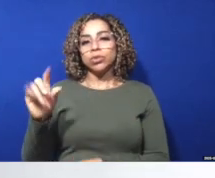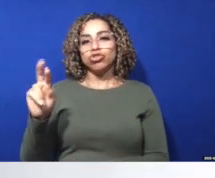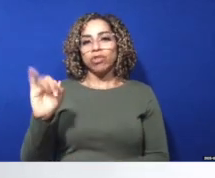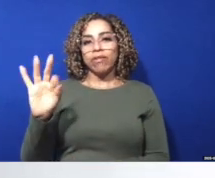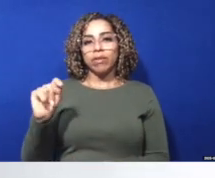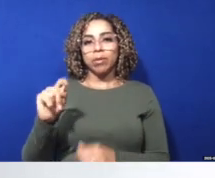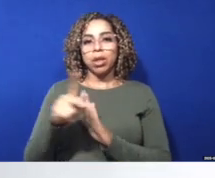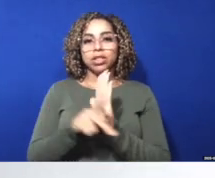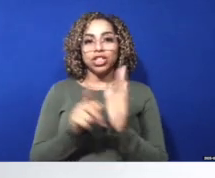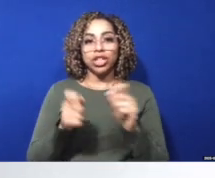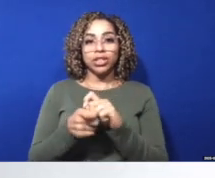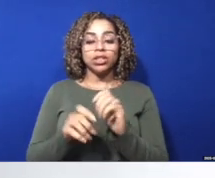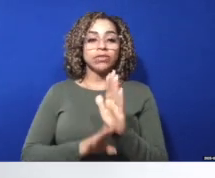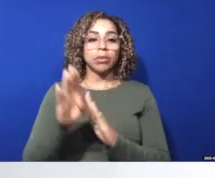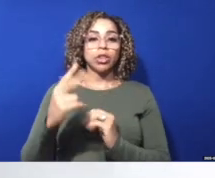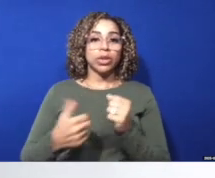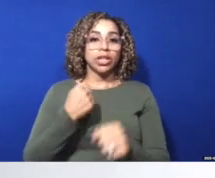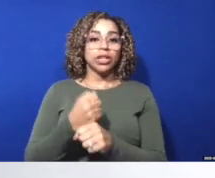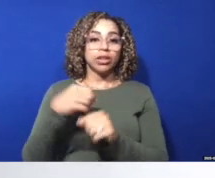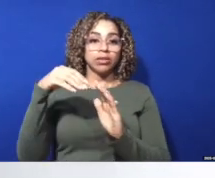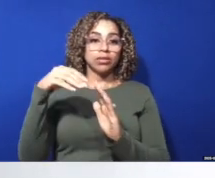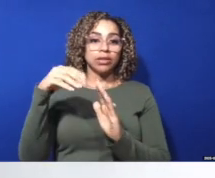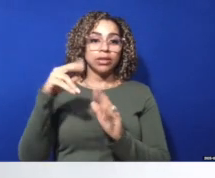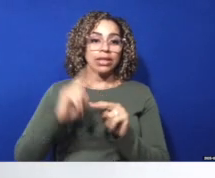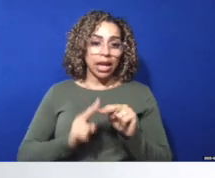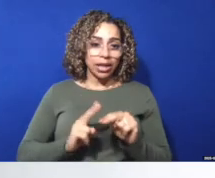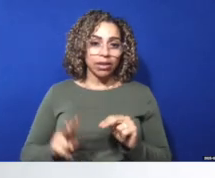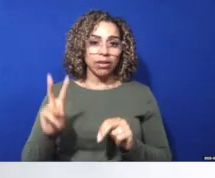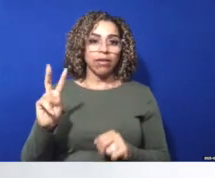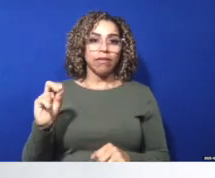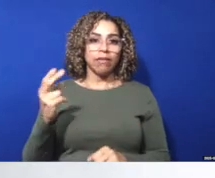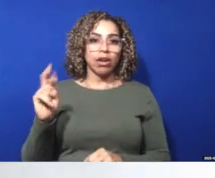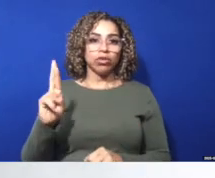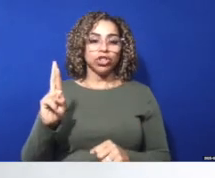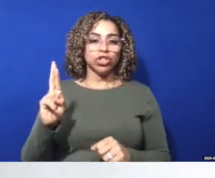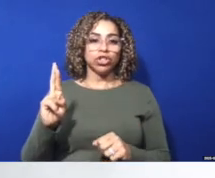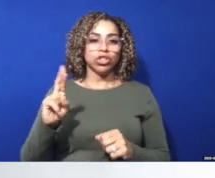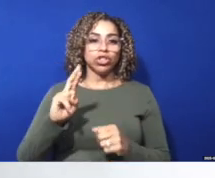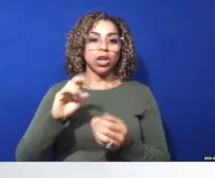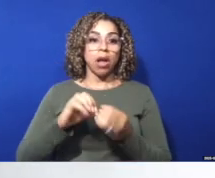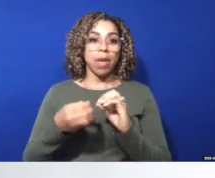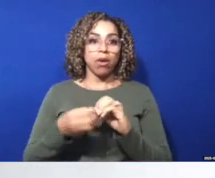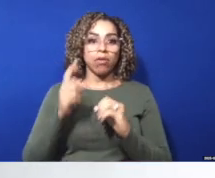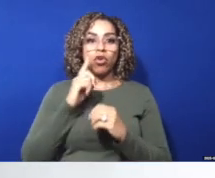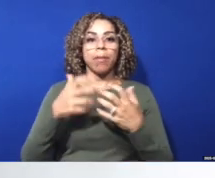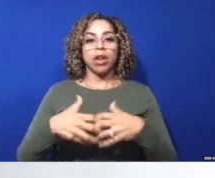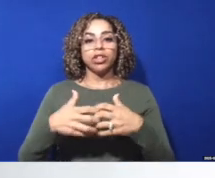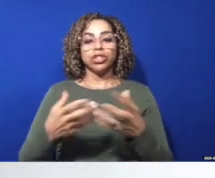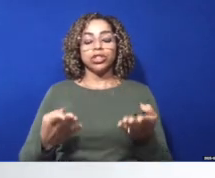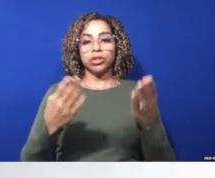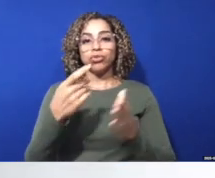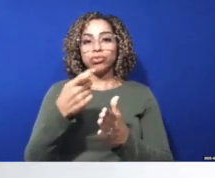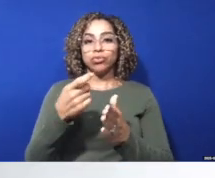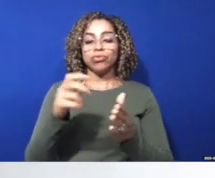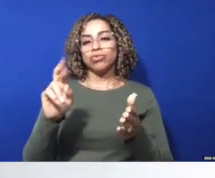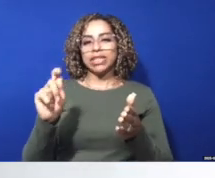including developing a 3-year declining voucher amount and manufacturer suggested retail price cap. We're considering total